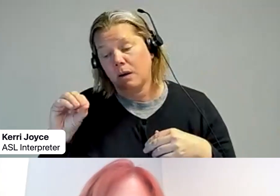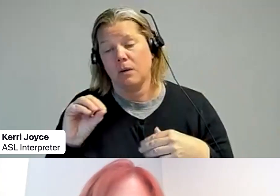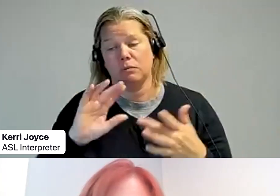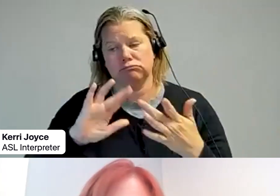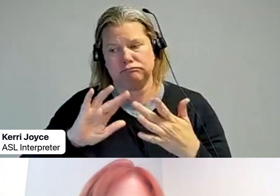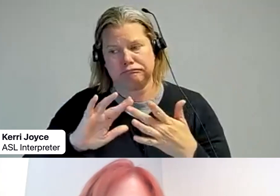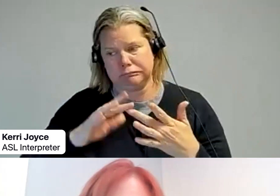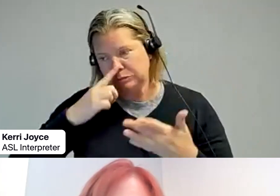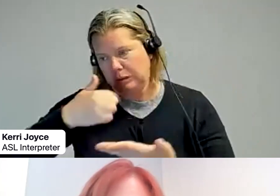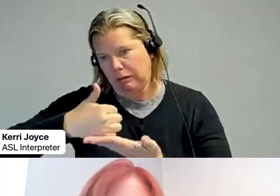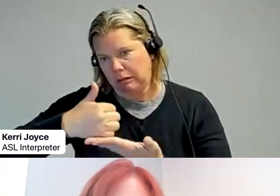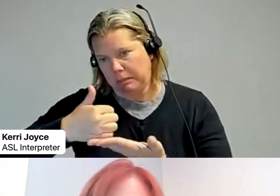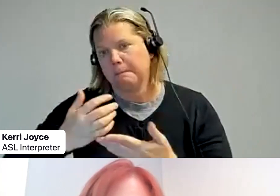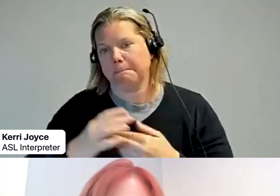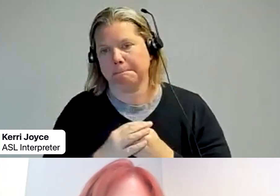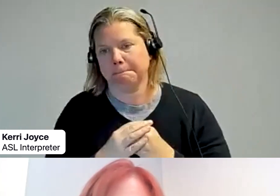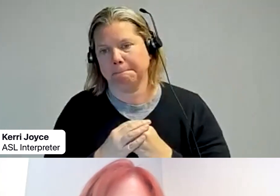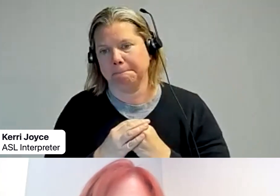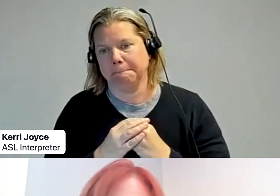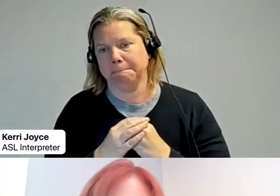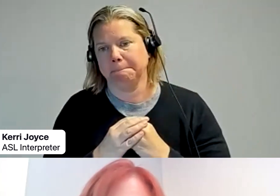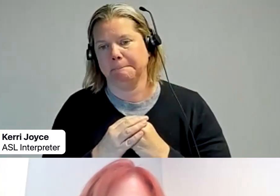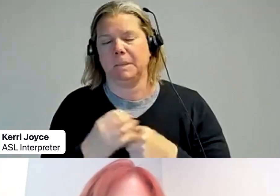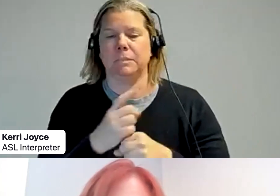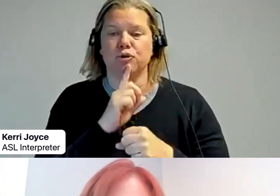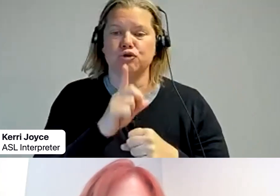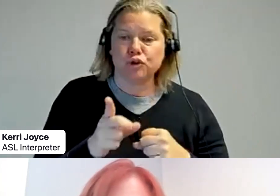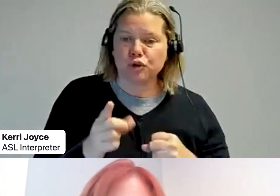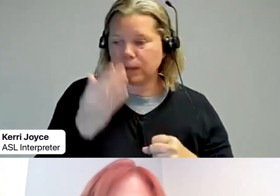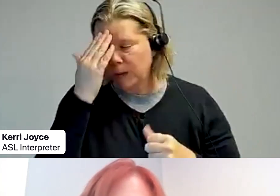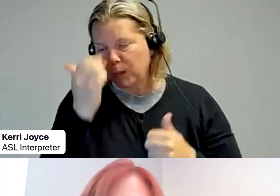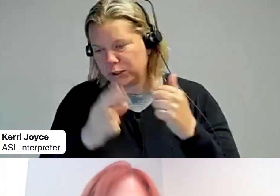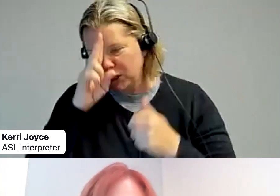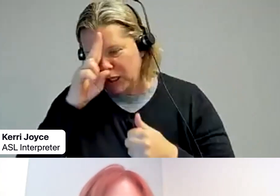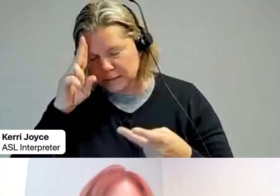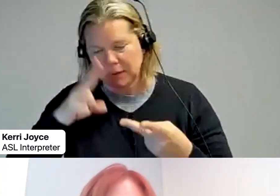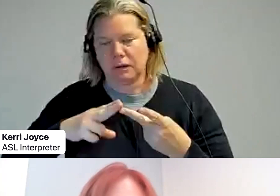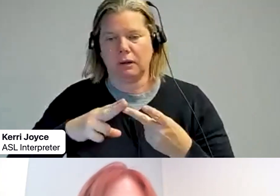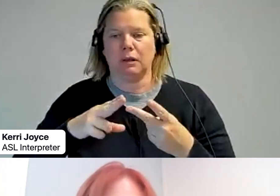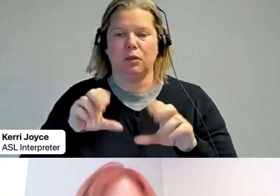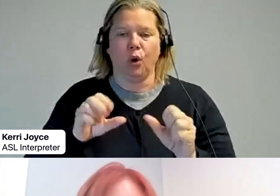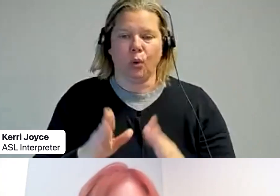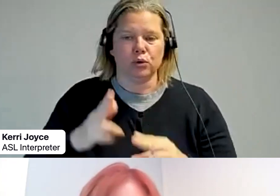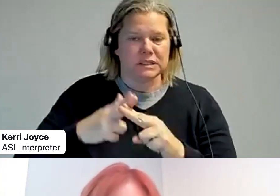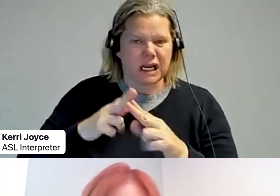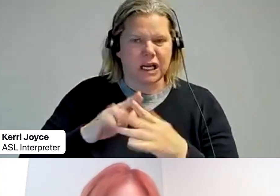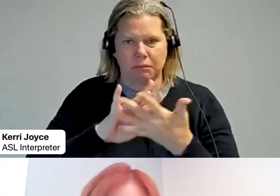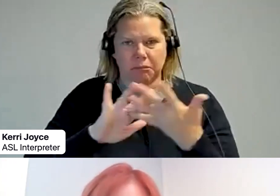asking them, making sure they have the right information about the hospital and the person's name so that they can